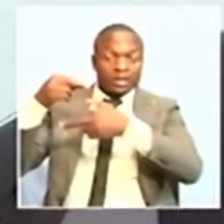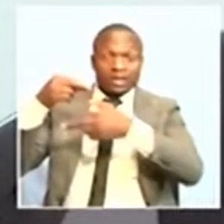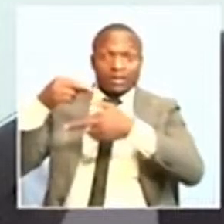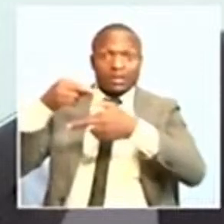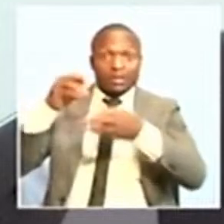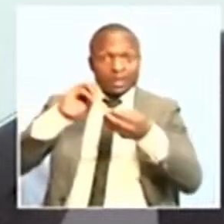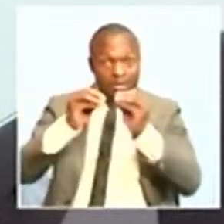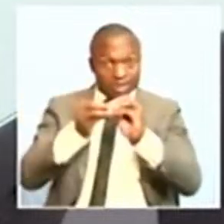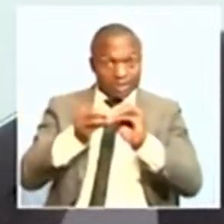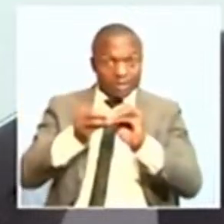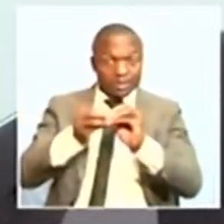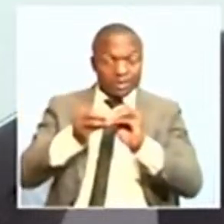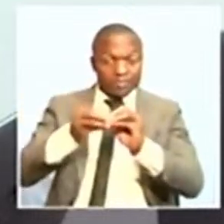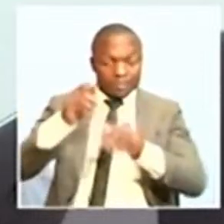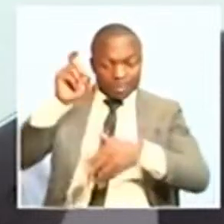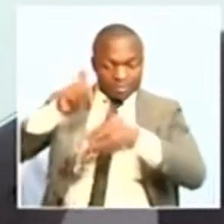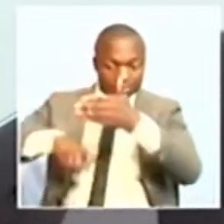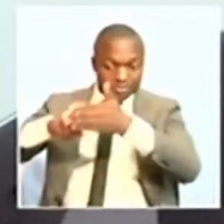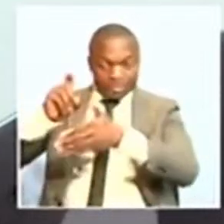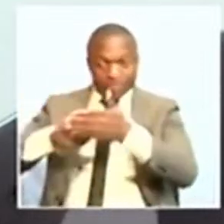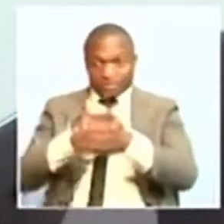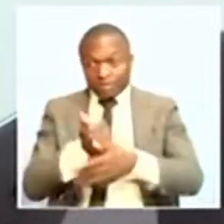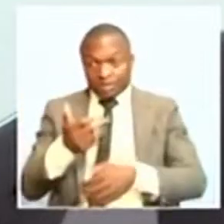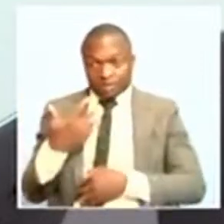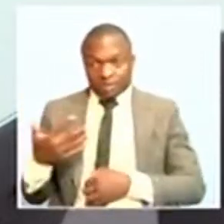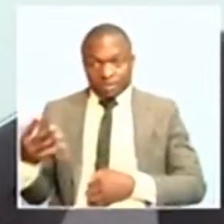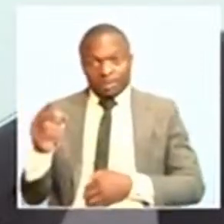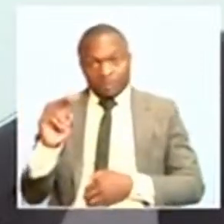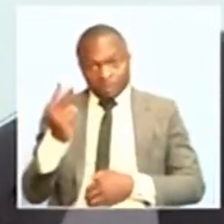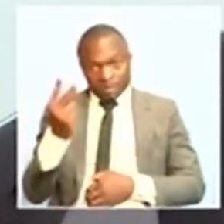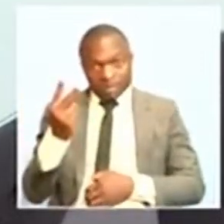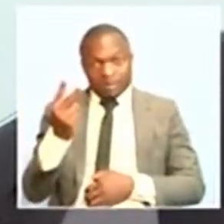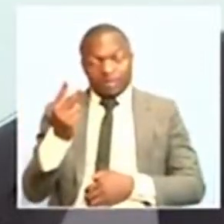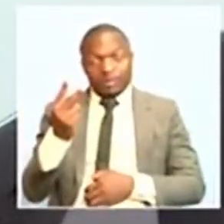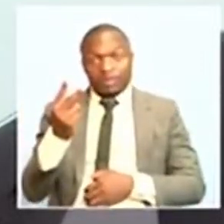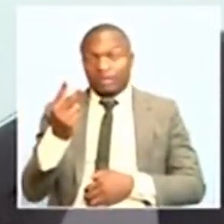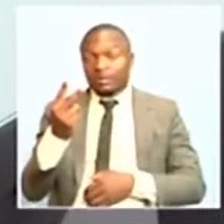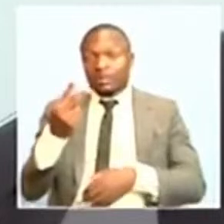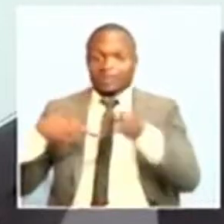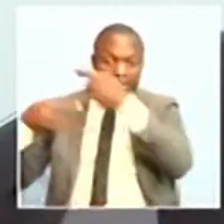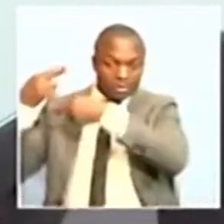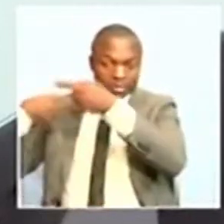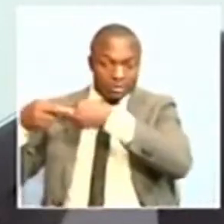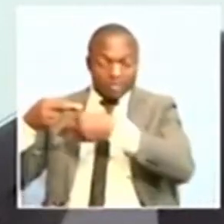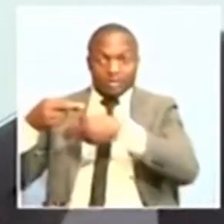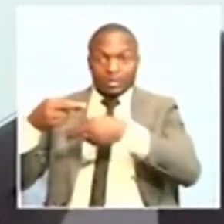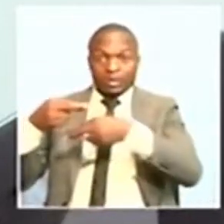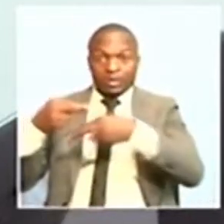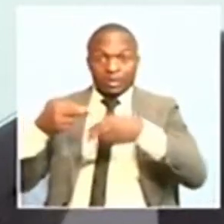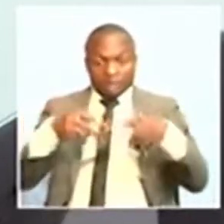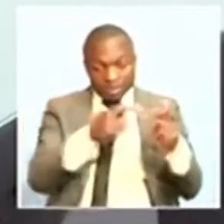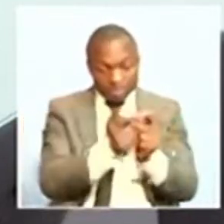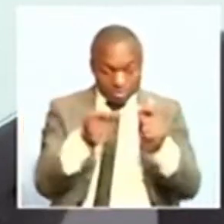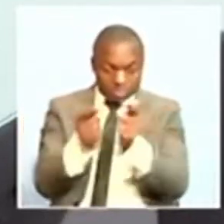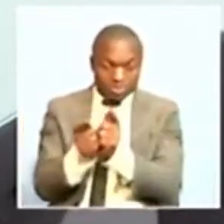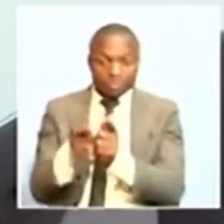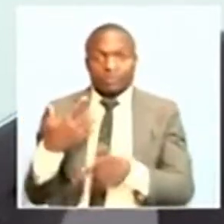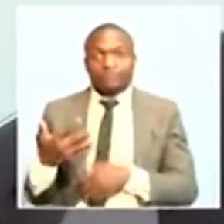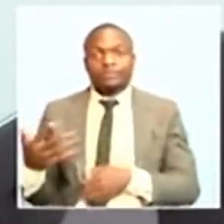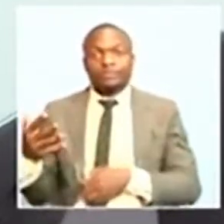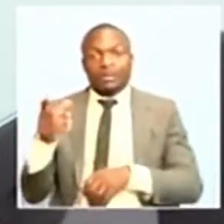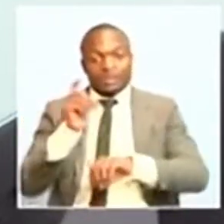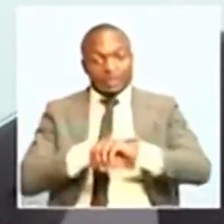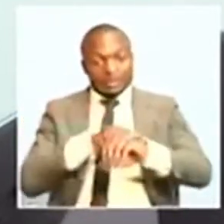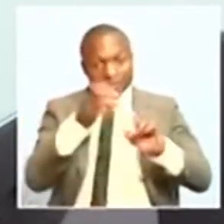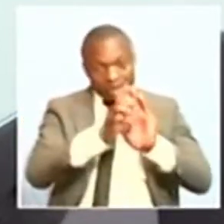excise duty payable on certain goods. The second one is to revise the list of goods subject to surtax at importation.